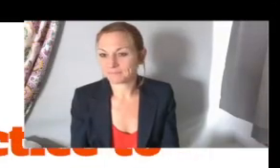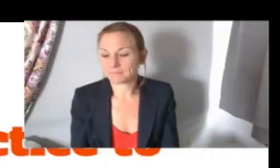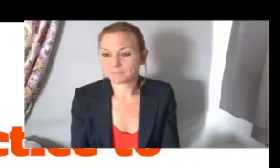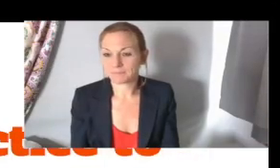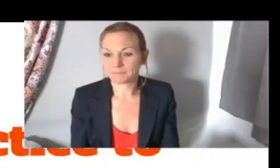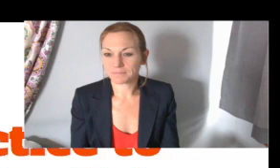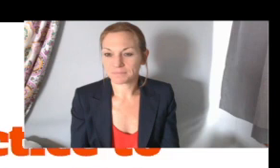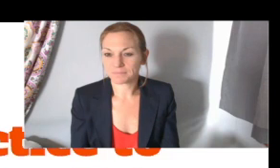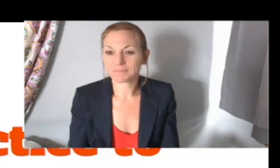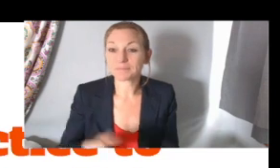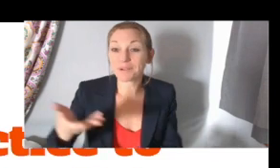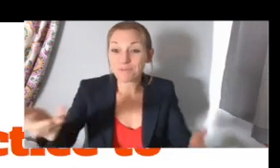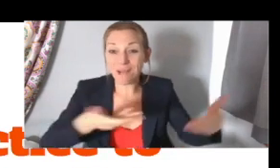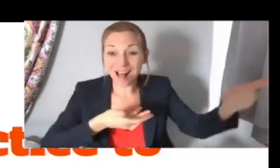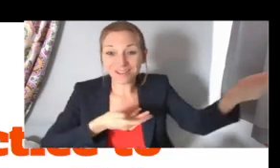Welcome, everyone.